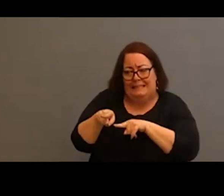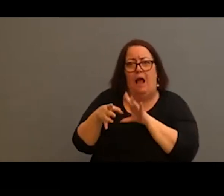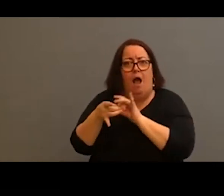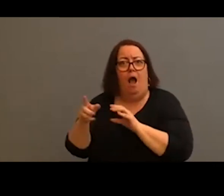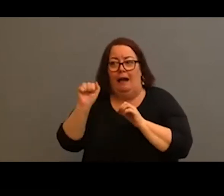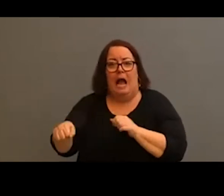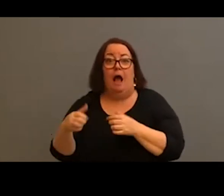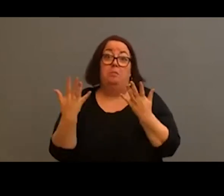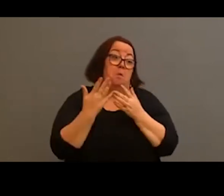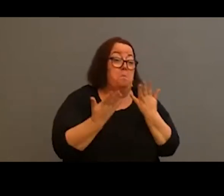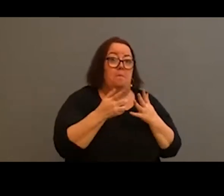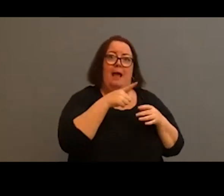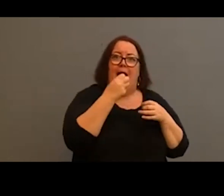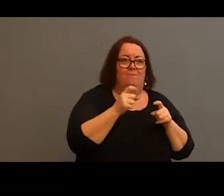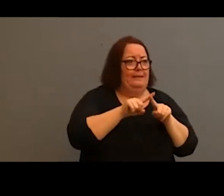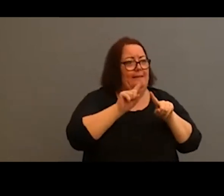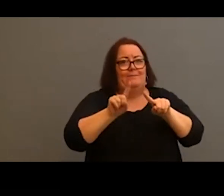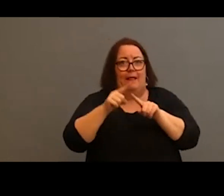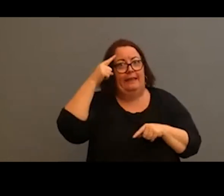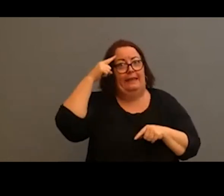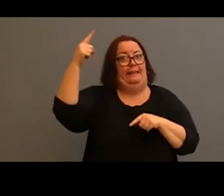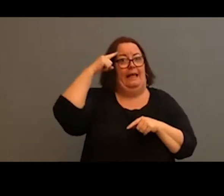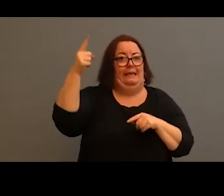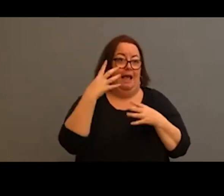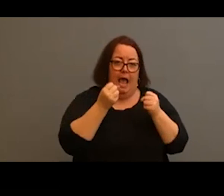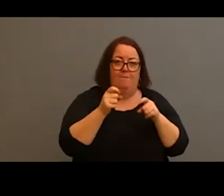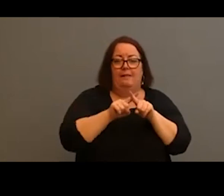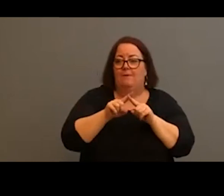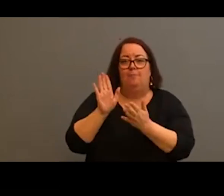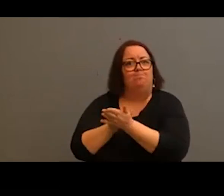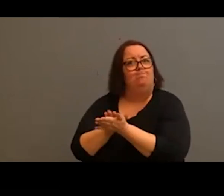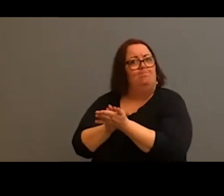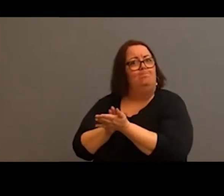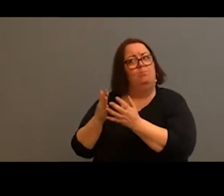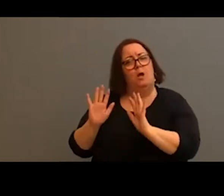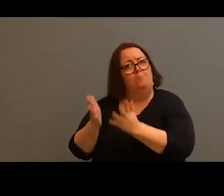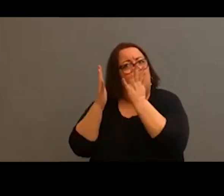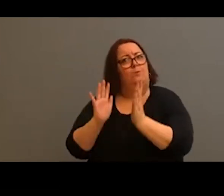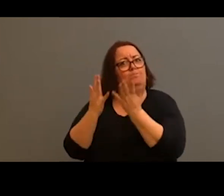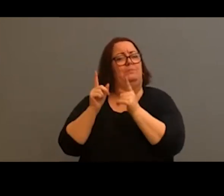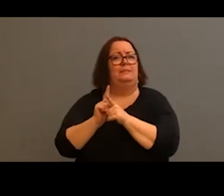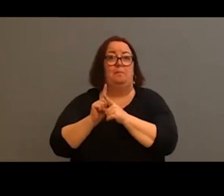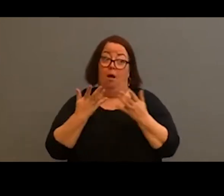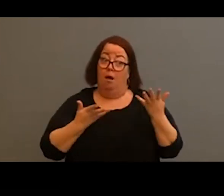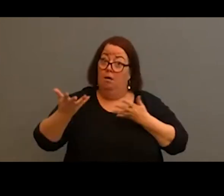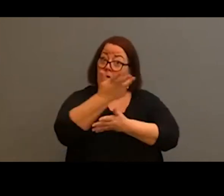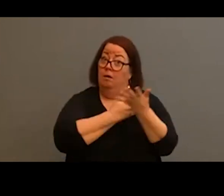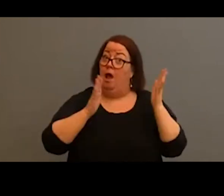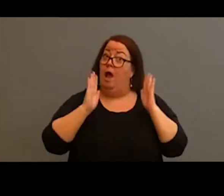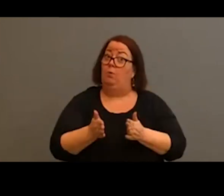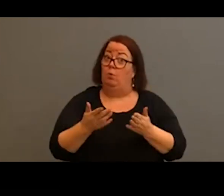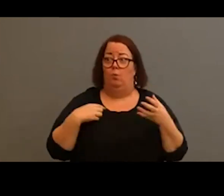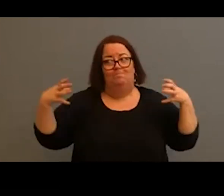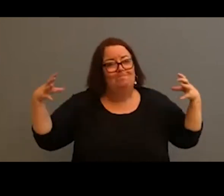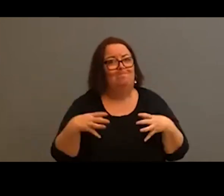tools are those that encourage cooperation. For example, the Government Action Plan for Universal